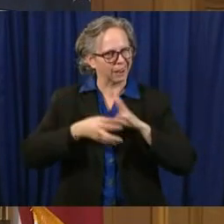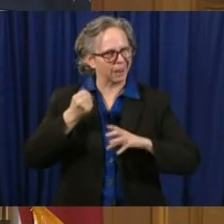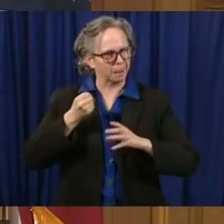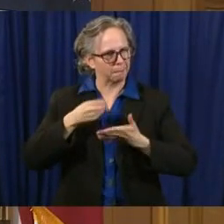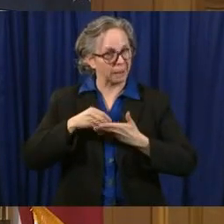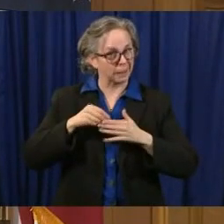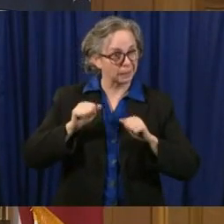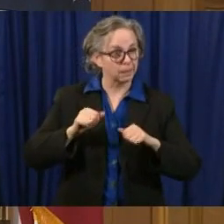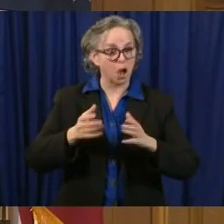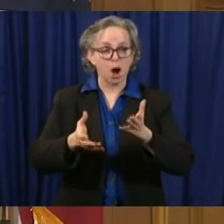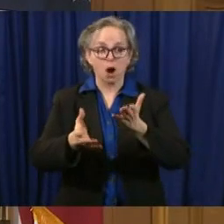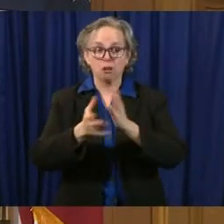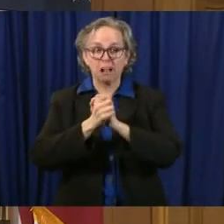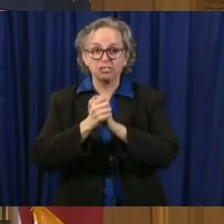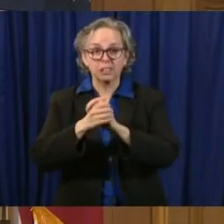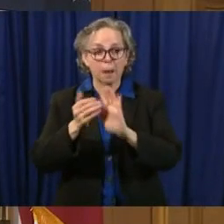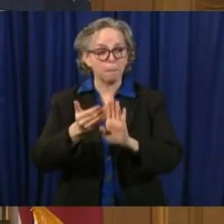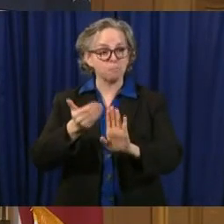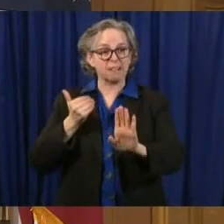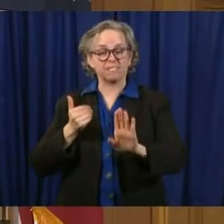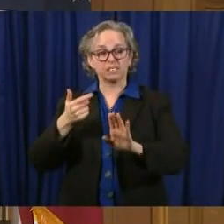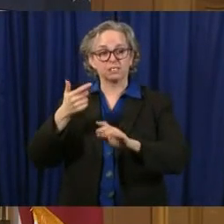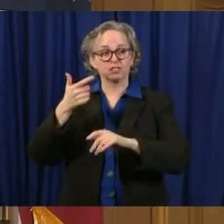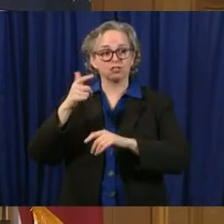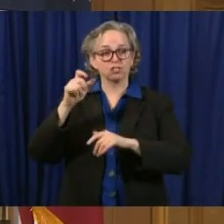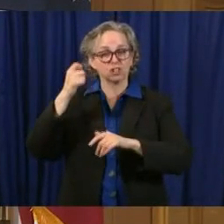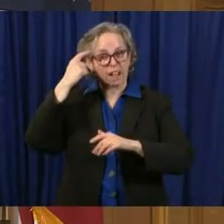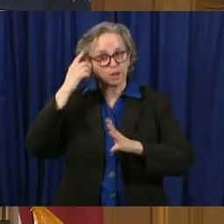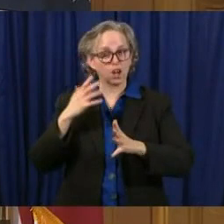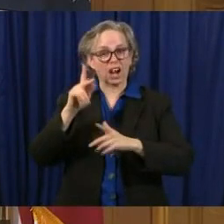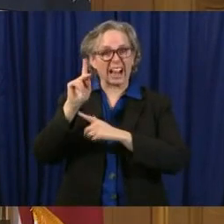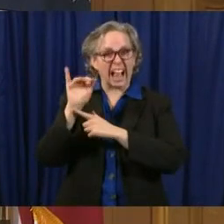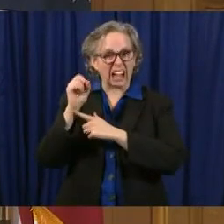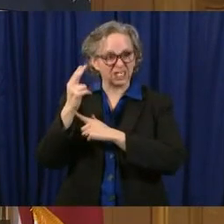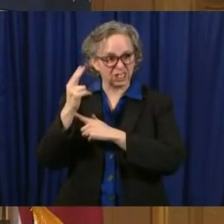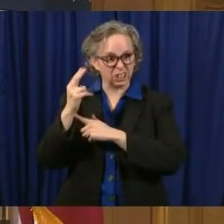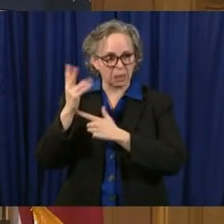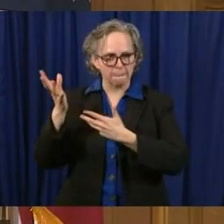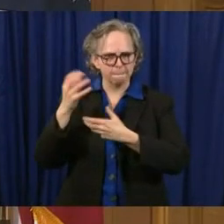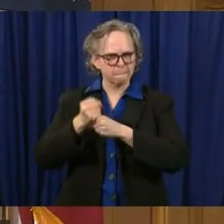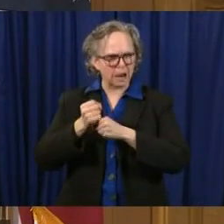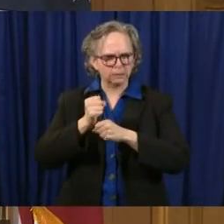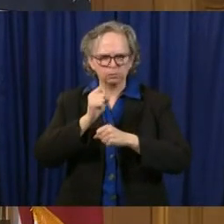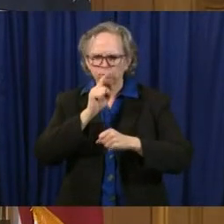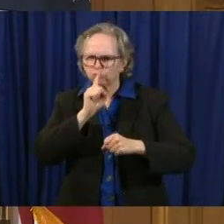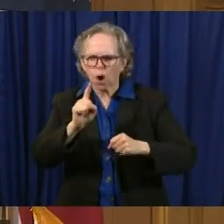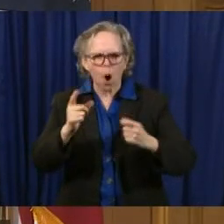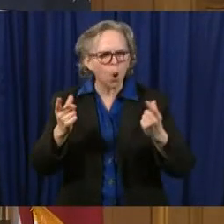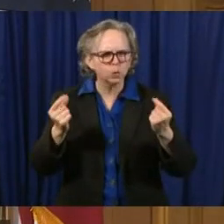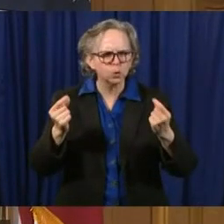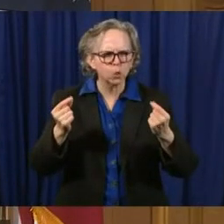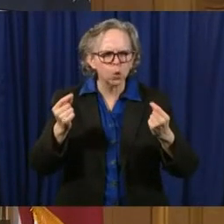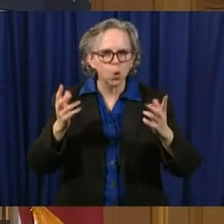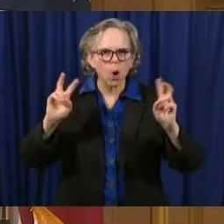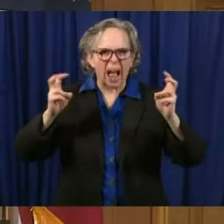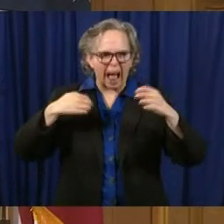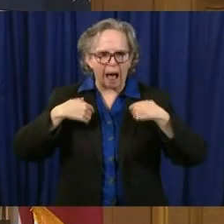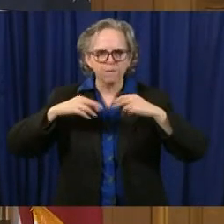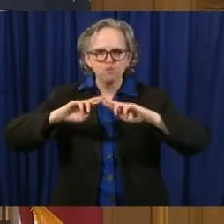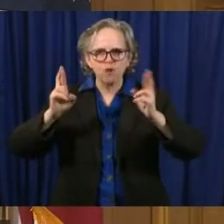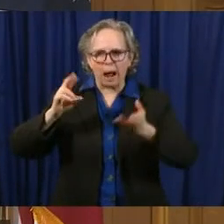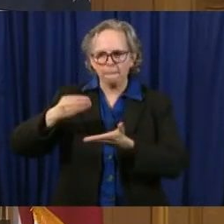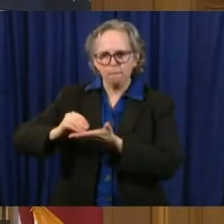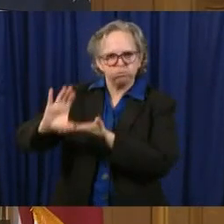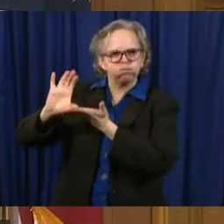Kasich for making sure that we had a rainy day fund. We're certainly going to need it, and we will